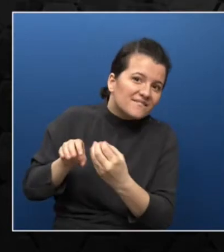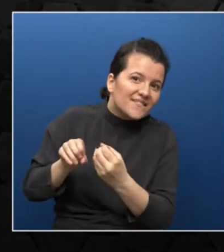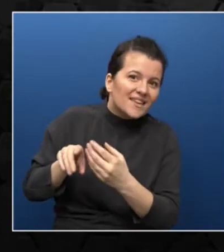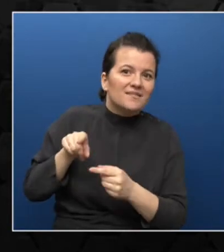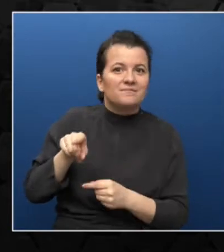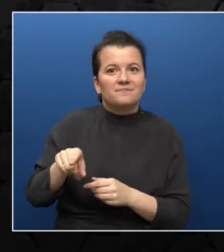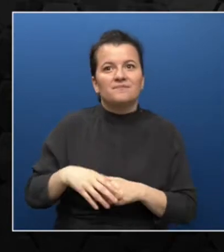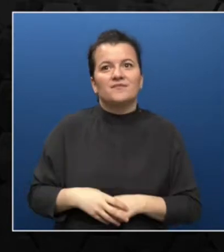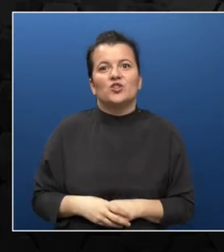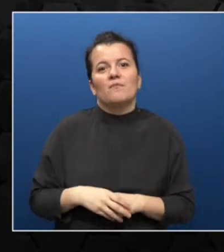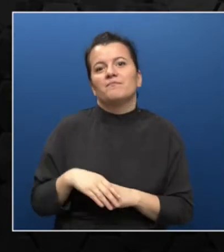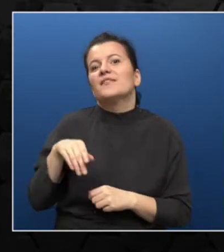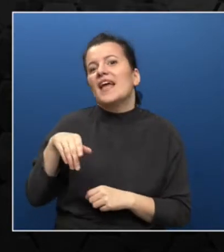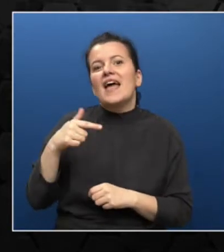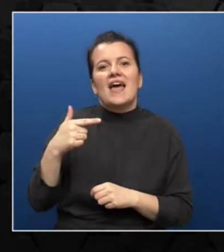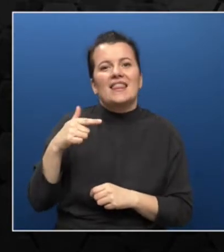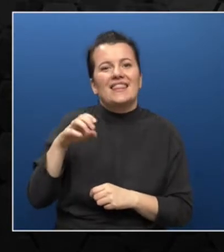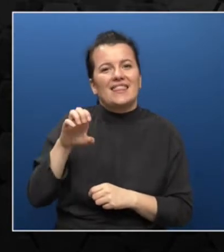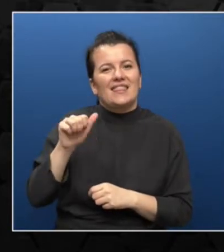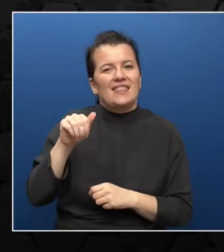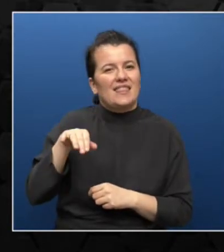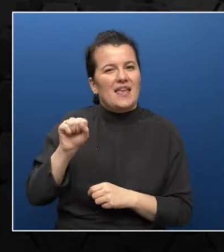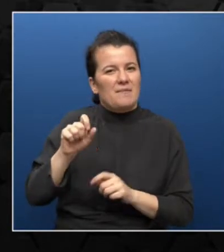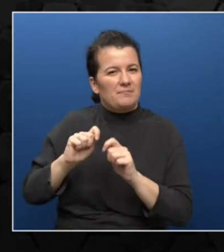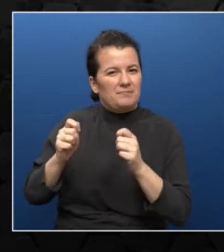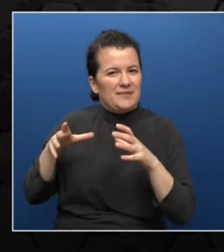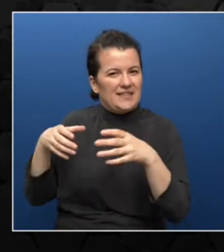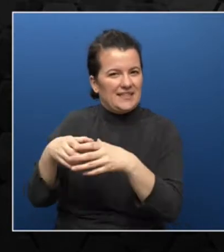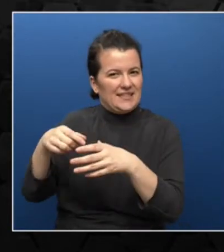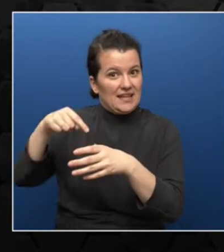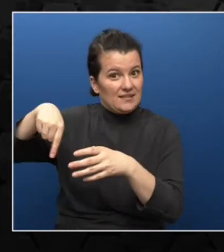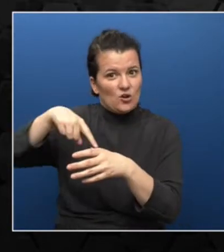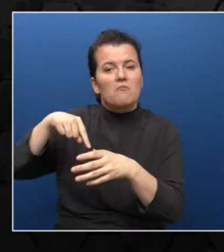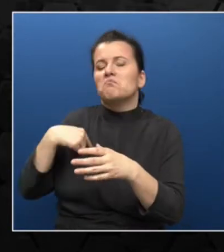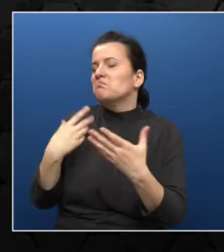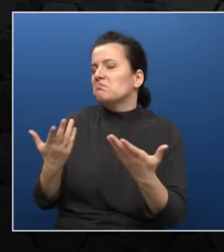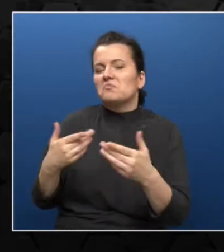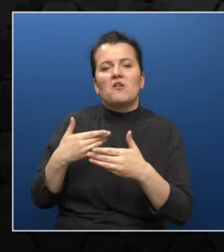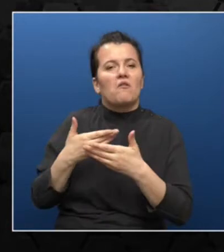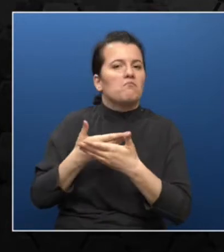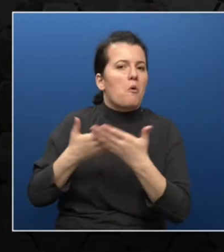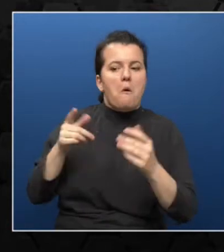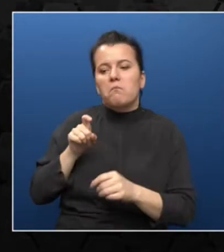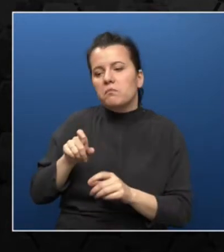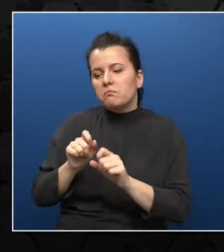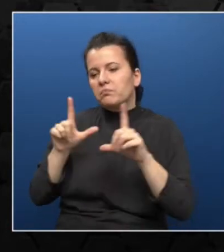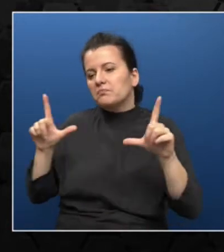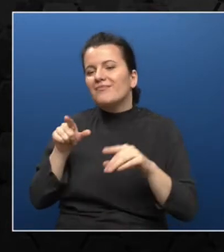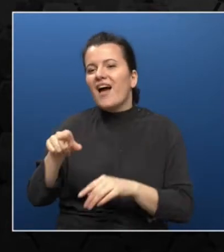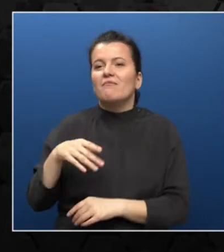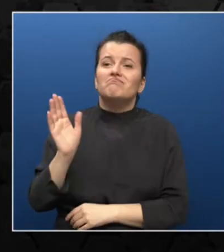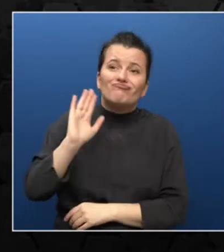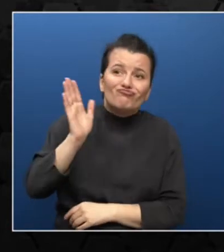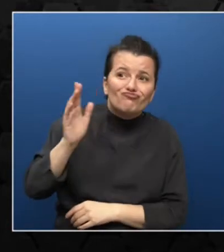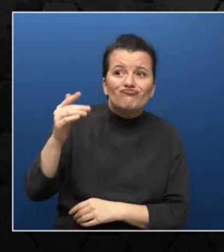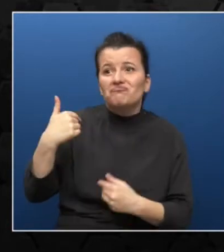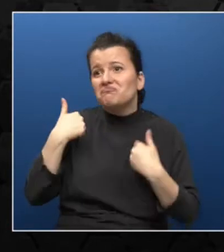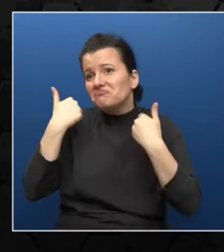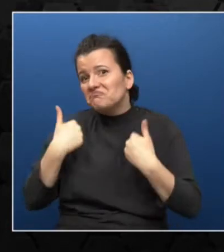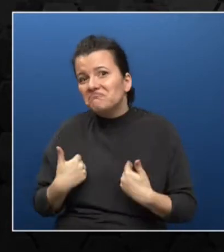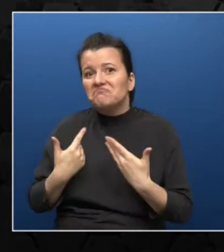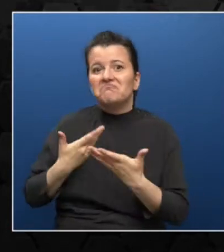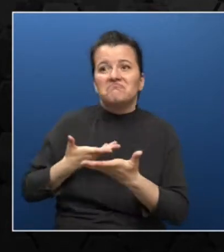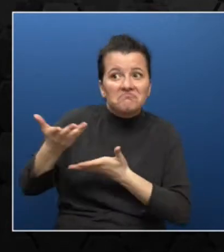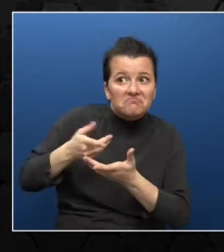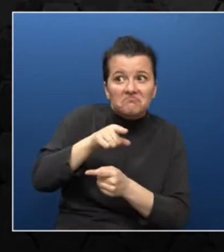channel, so you can just also come say hello, say hi, like introduce yourself, share your story, and just hang out